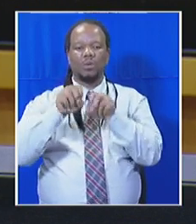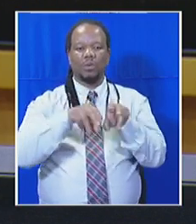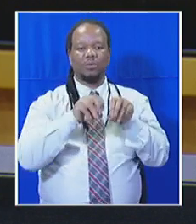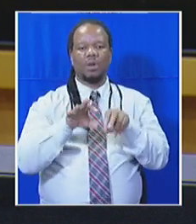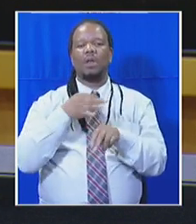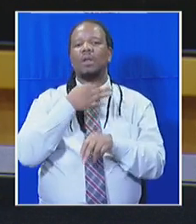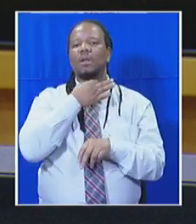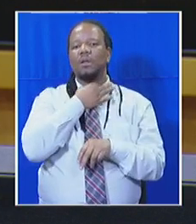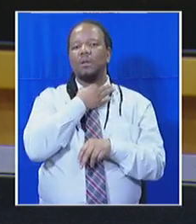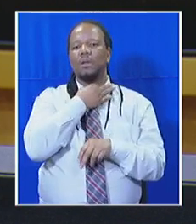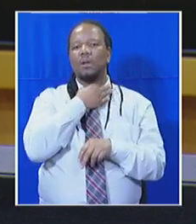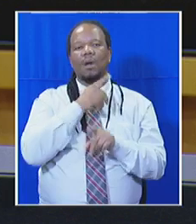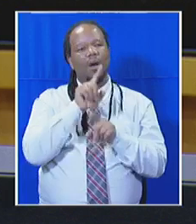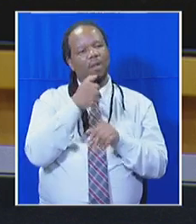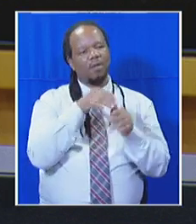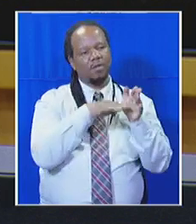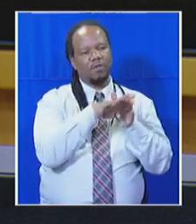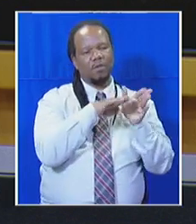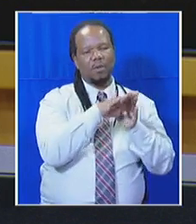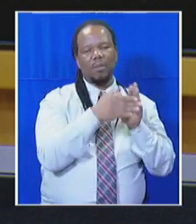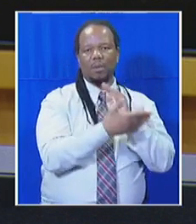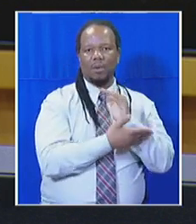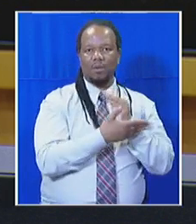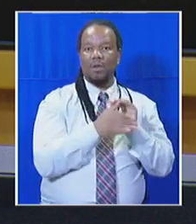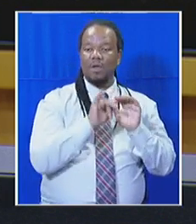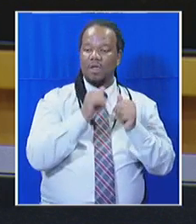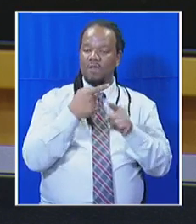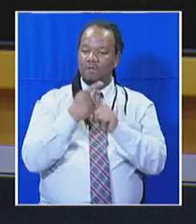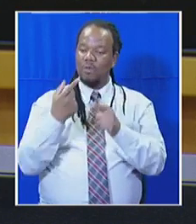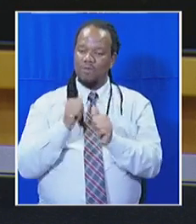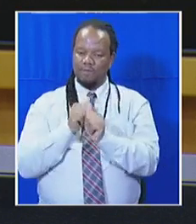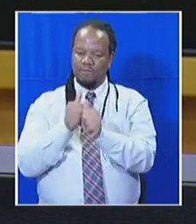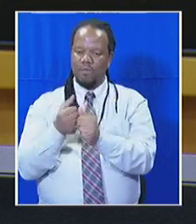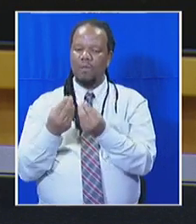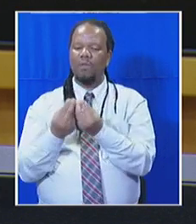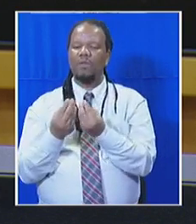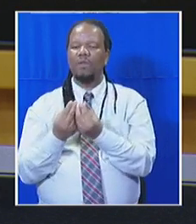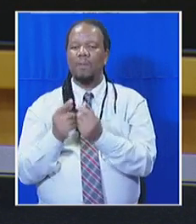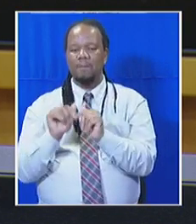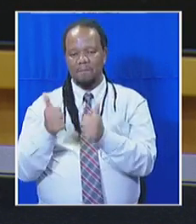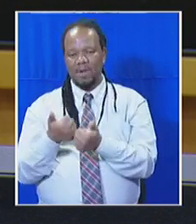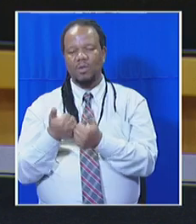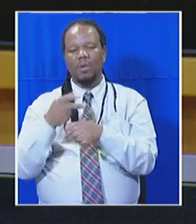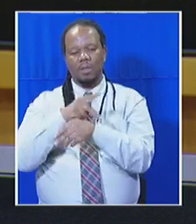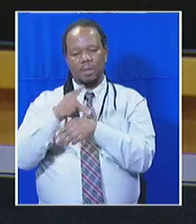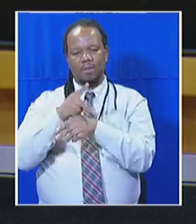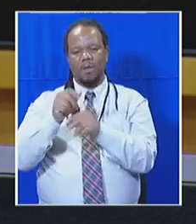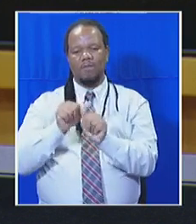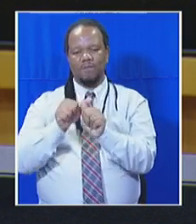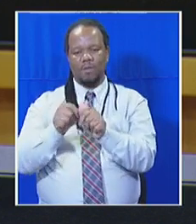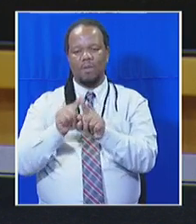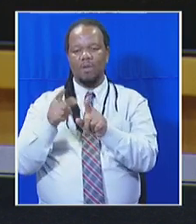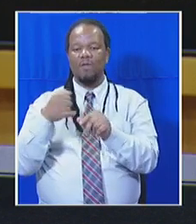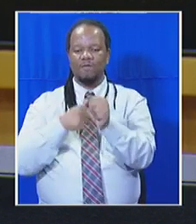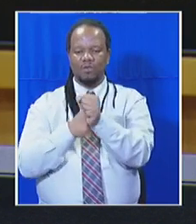and the first world. If we do all the things that we said we must do in the National Sports Plan that include